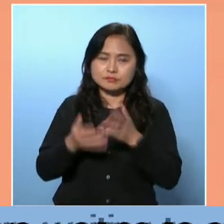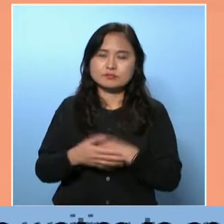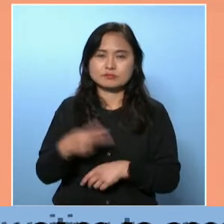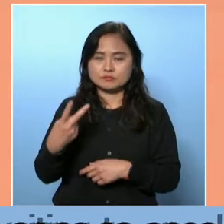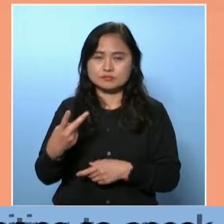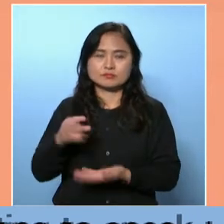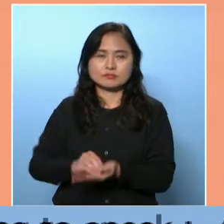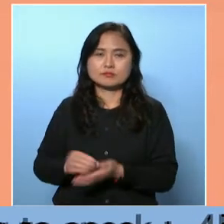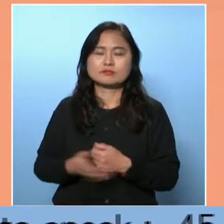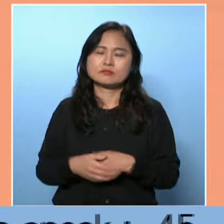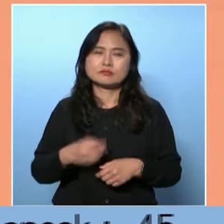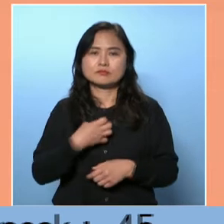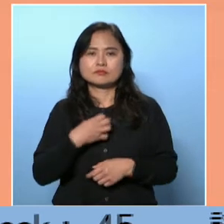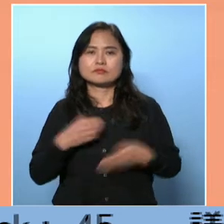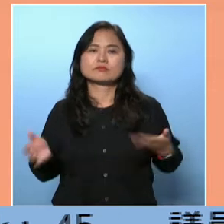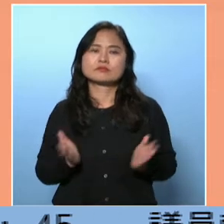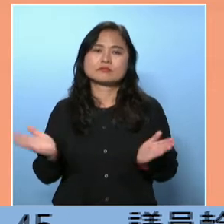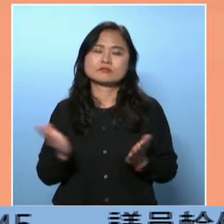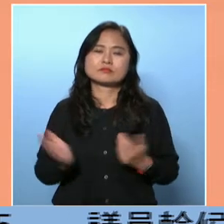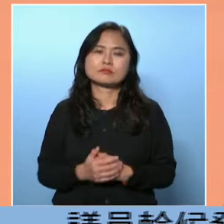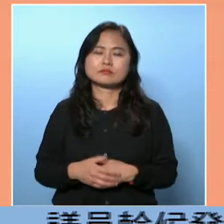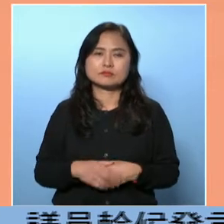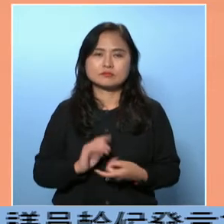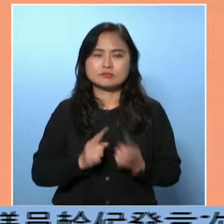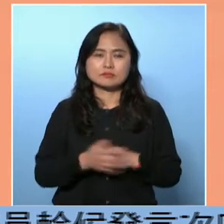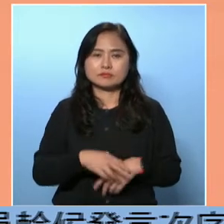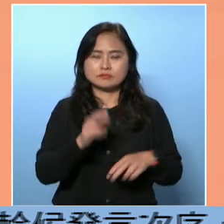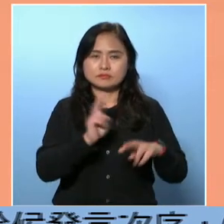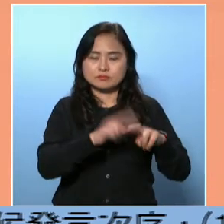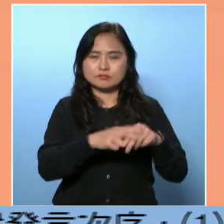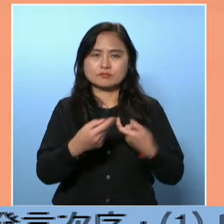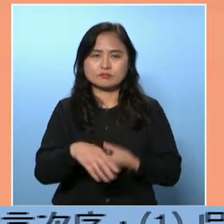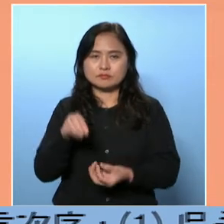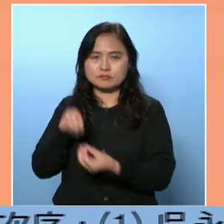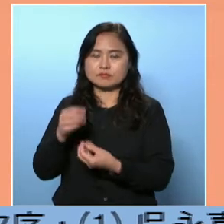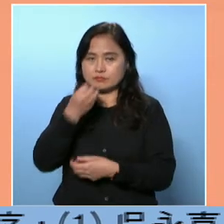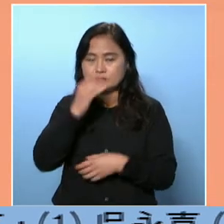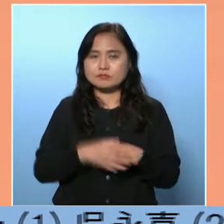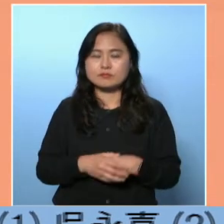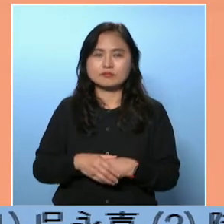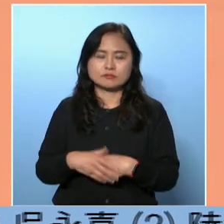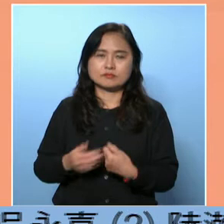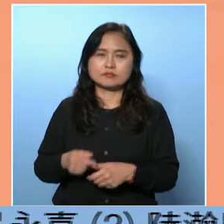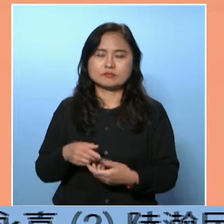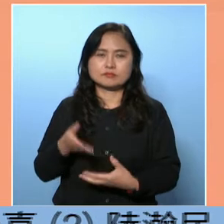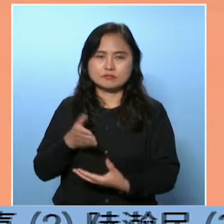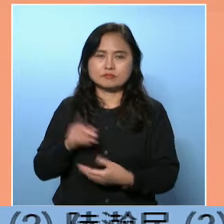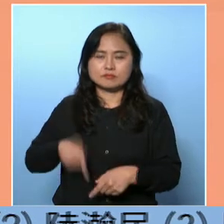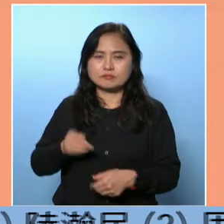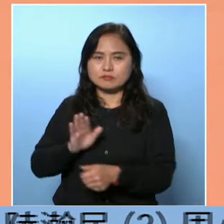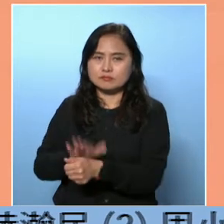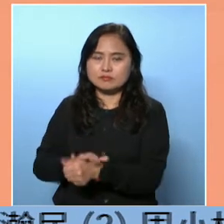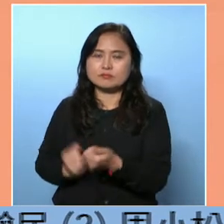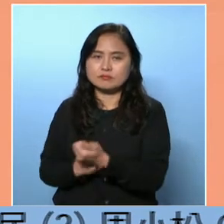made very important instructions to Hong Kong and has said that we must mobilize